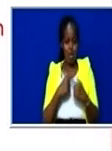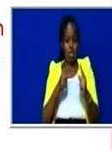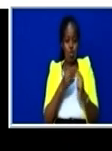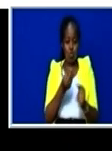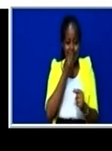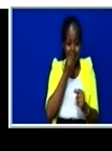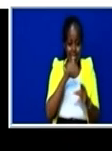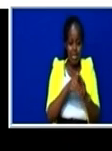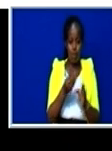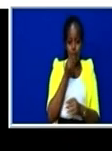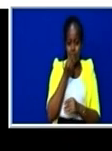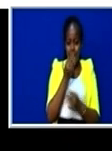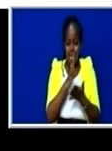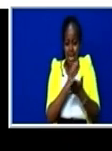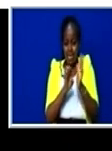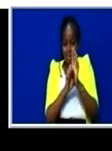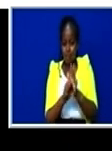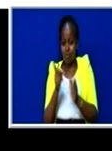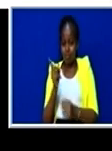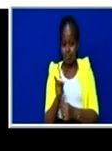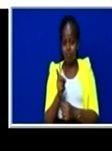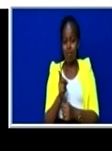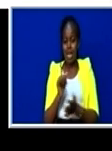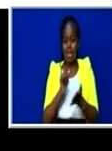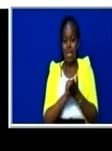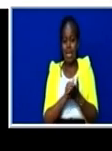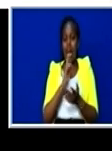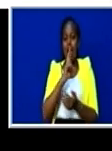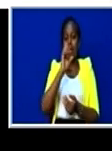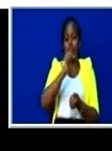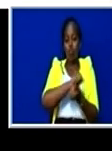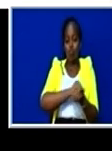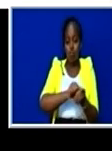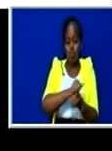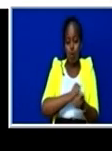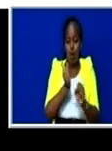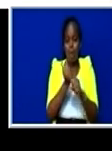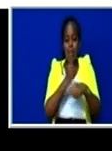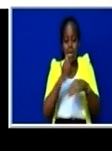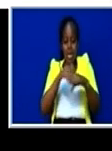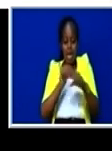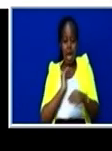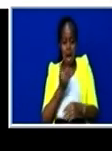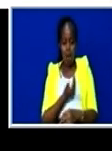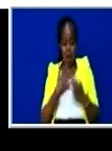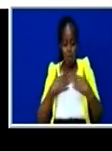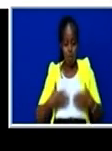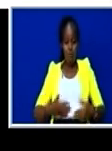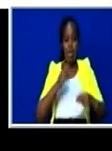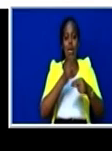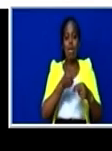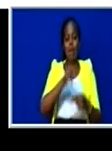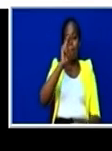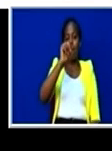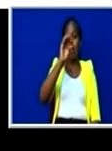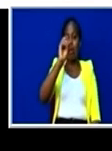diet. Such amino acids that are synthesized in our bodies are known as non-essential